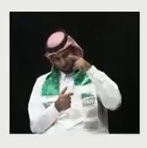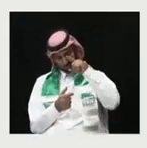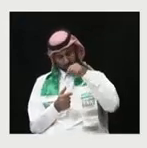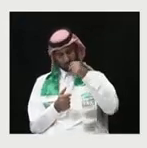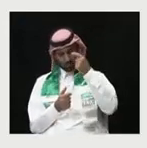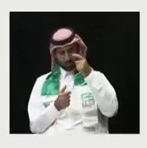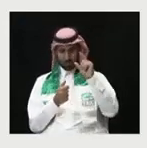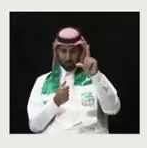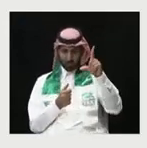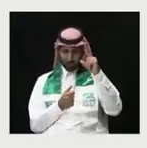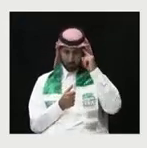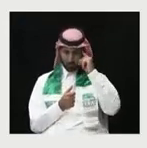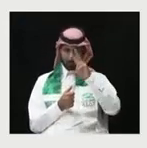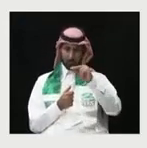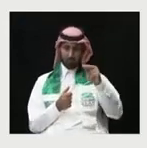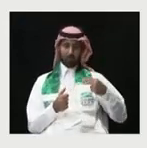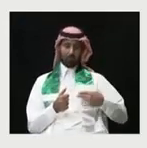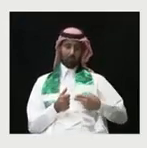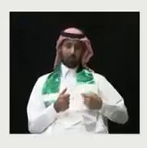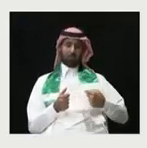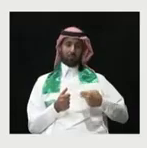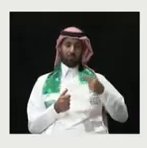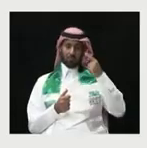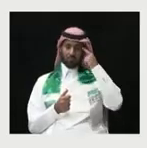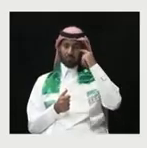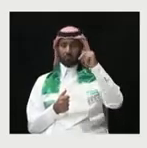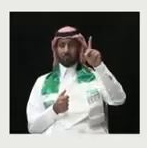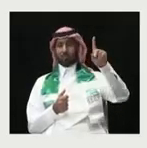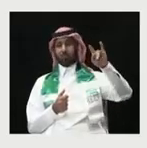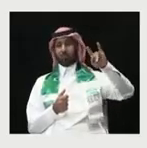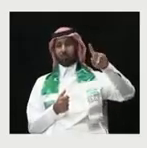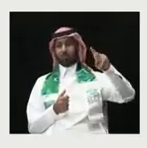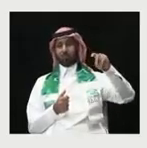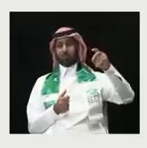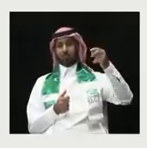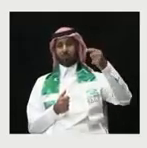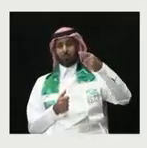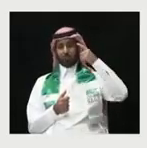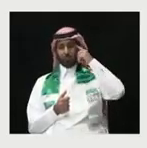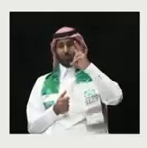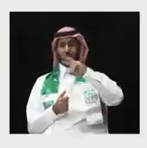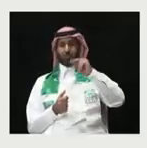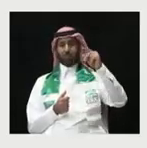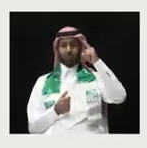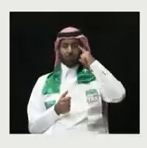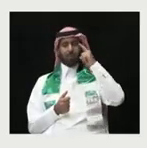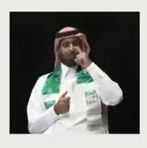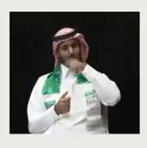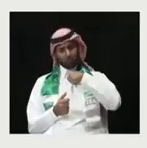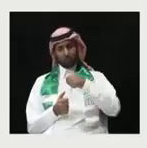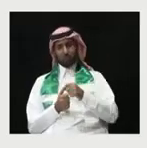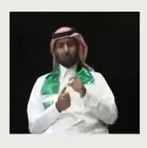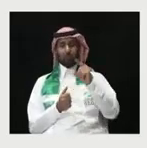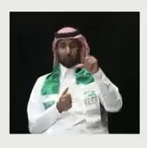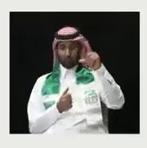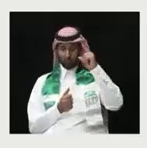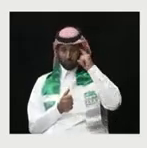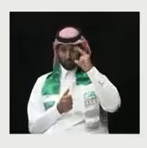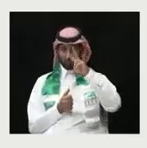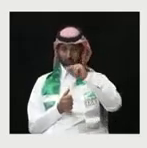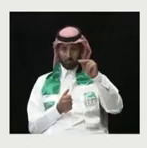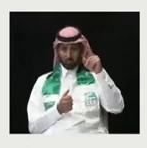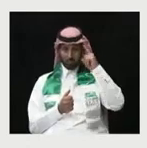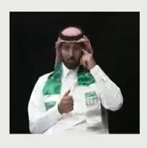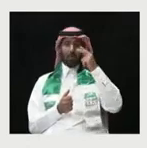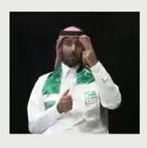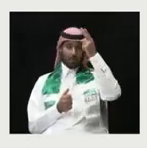King Abdulaziz. A name, always in capital. And we have the name Kingdom